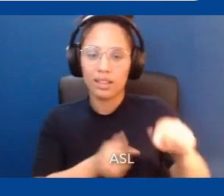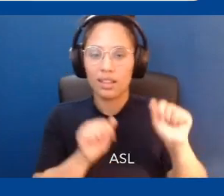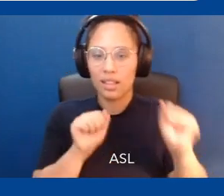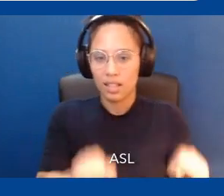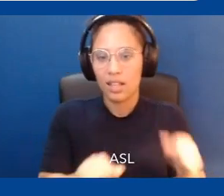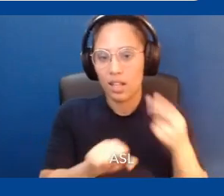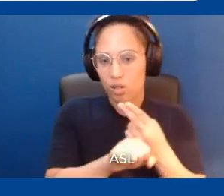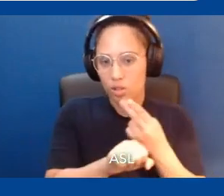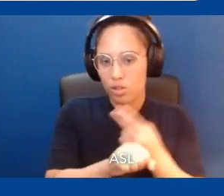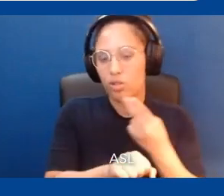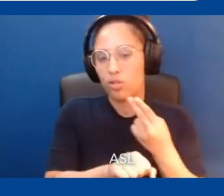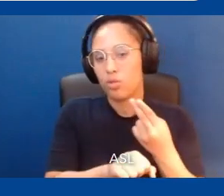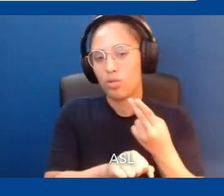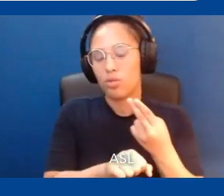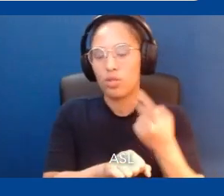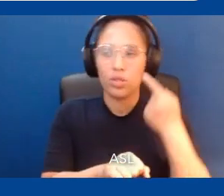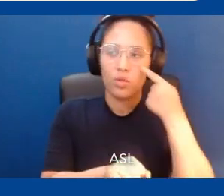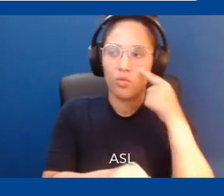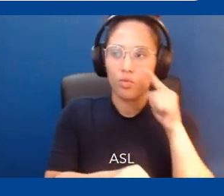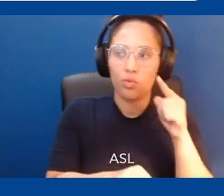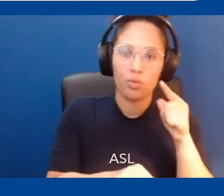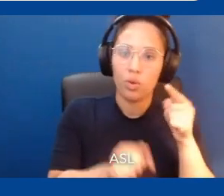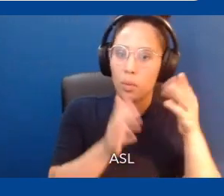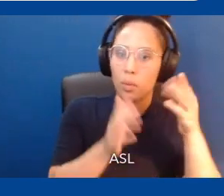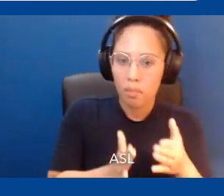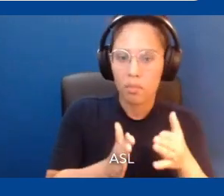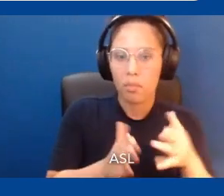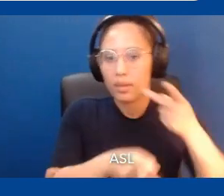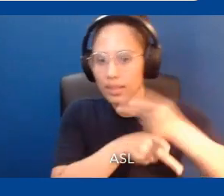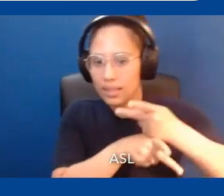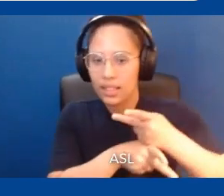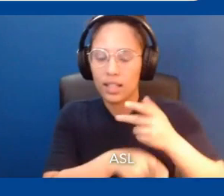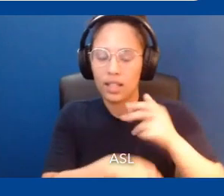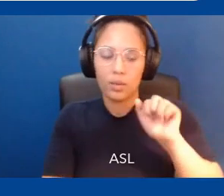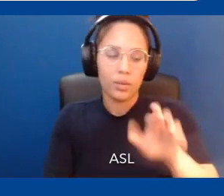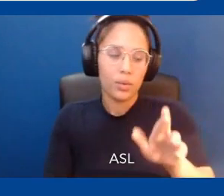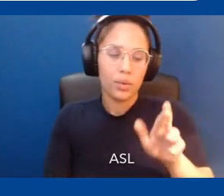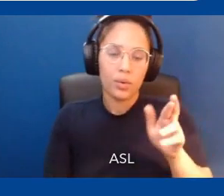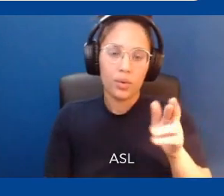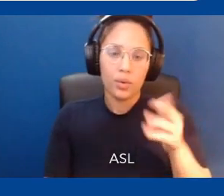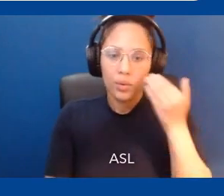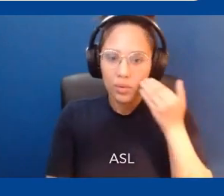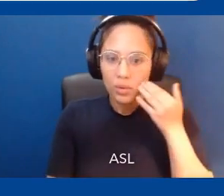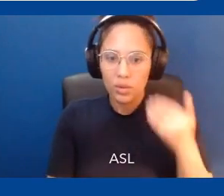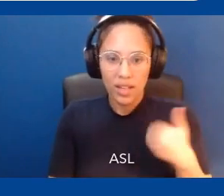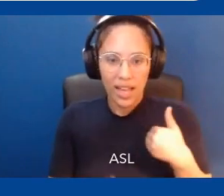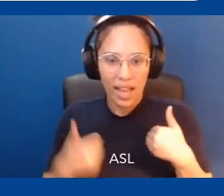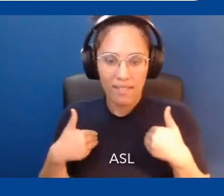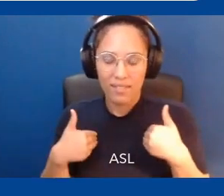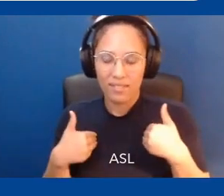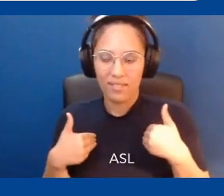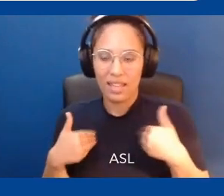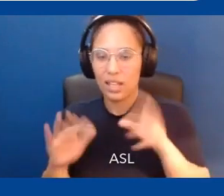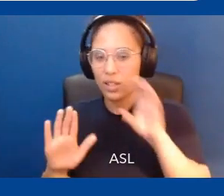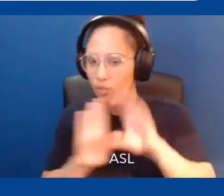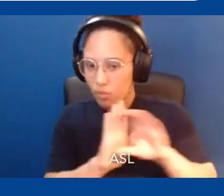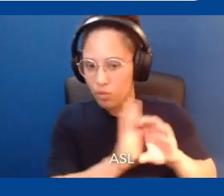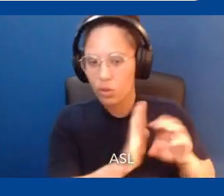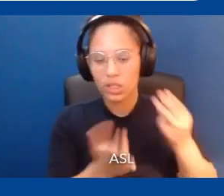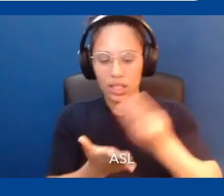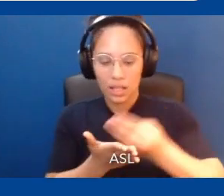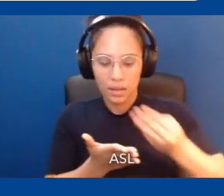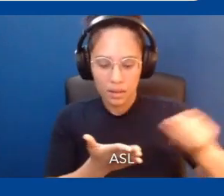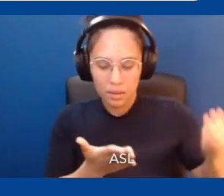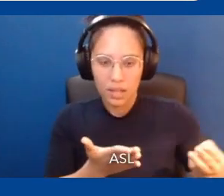having a person doing that, having the material conditions to keep that archive. So